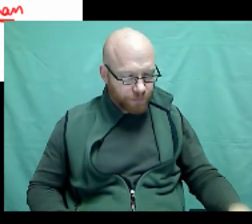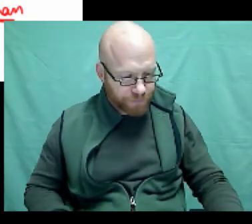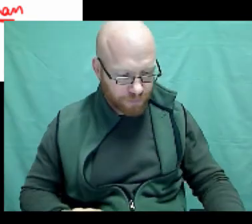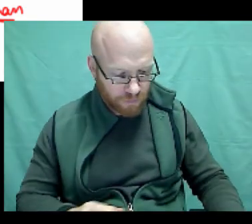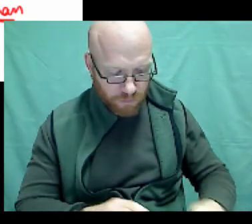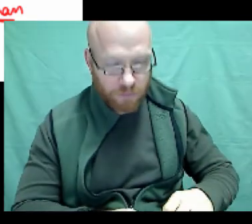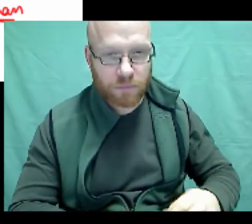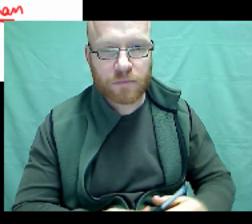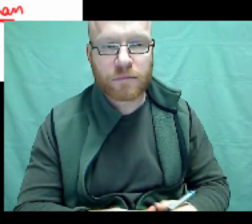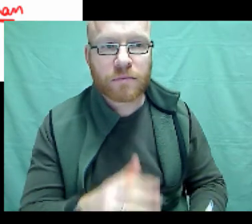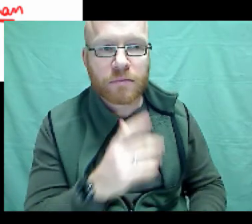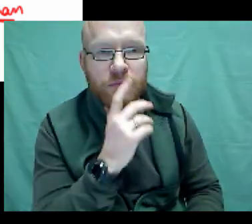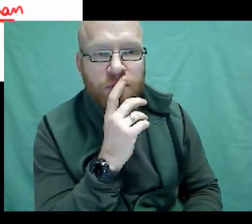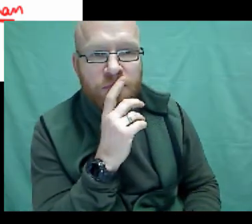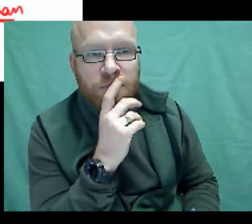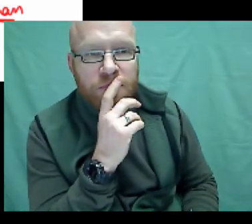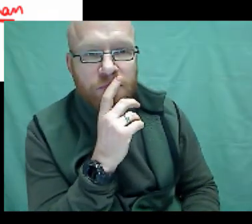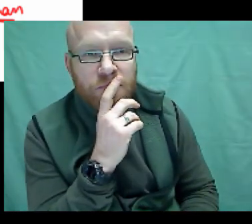$5,018.